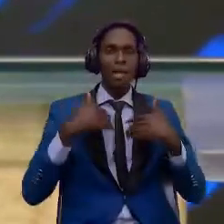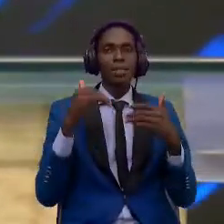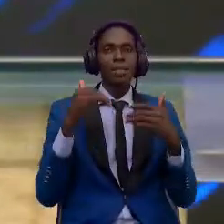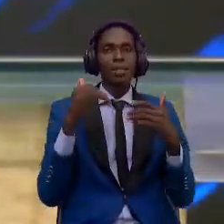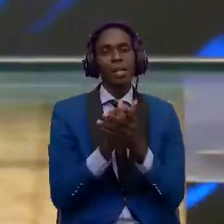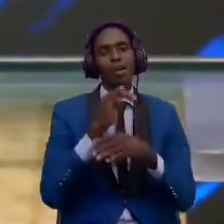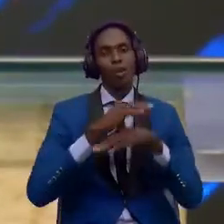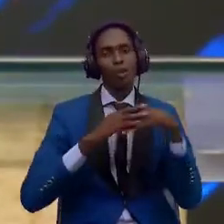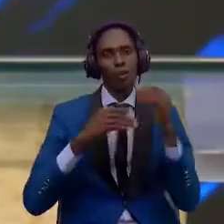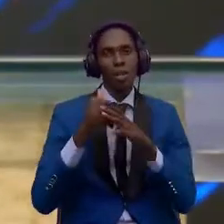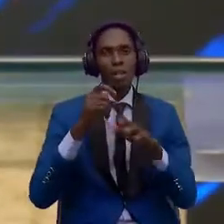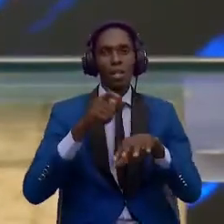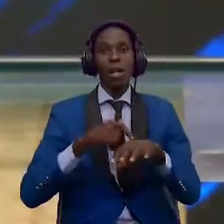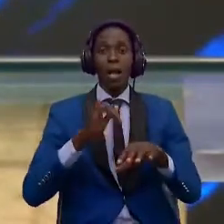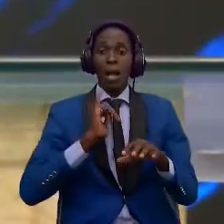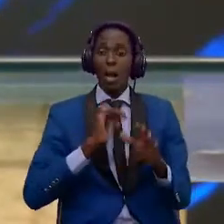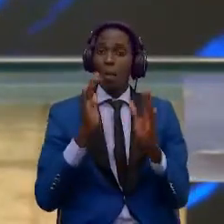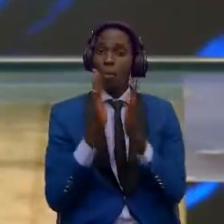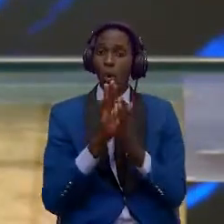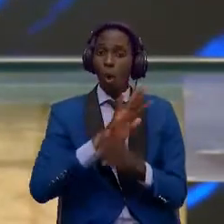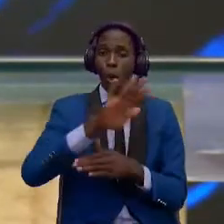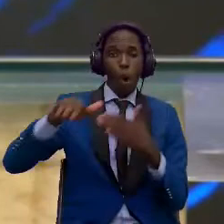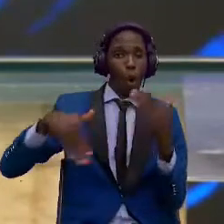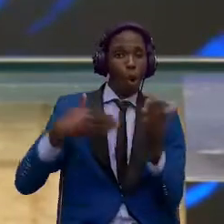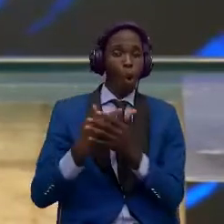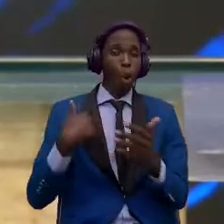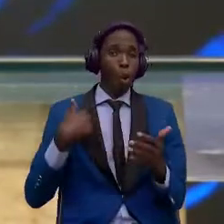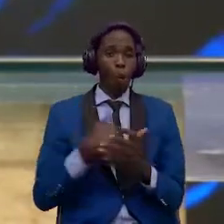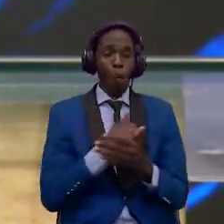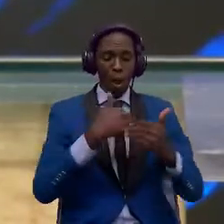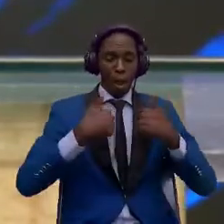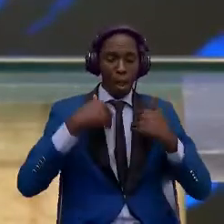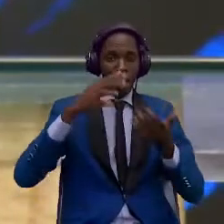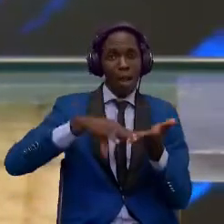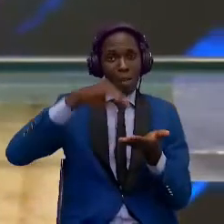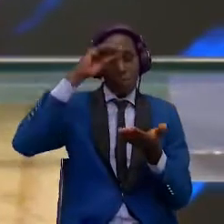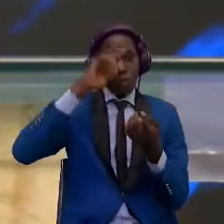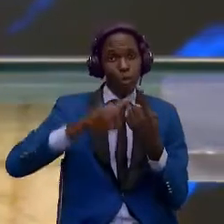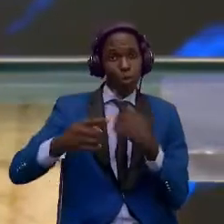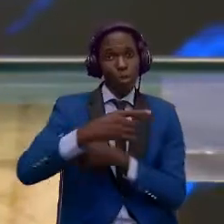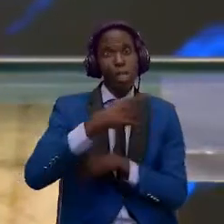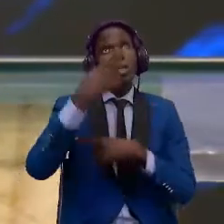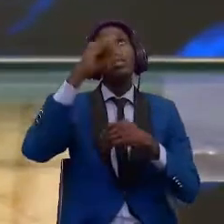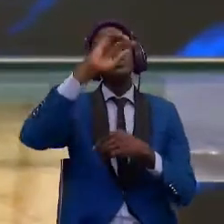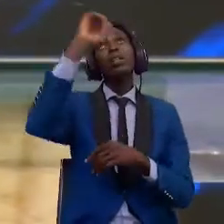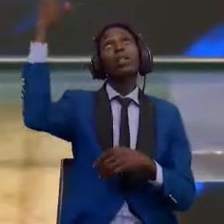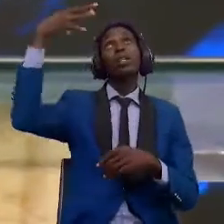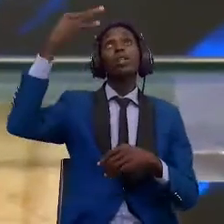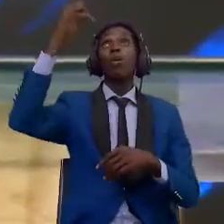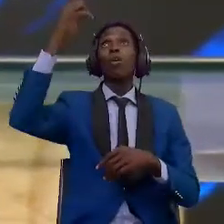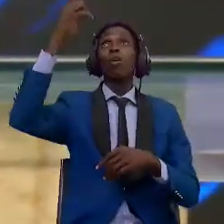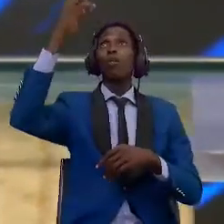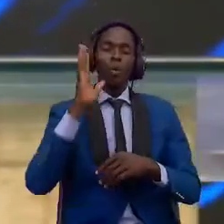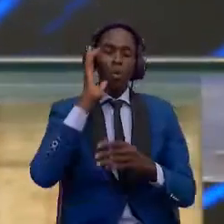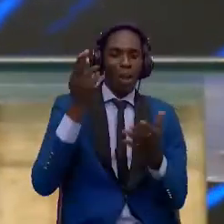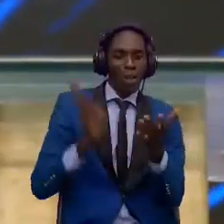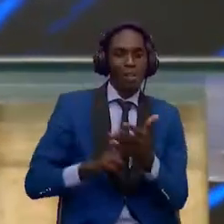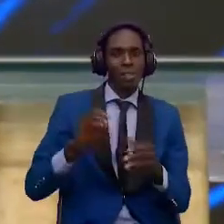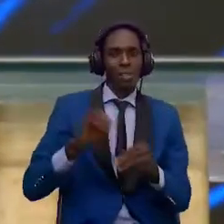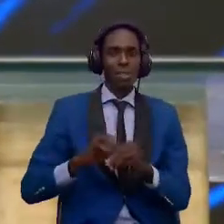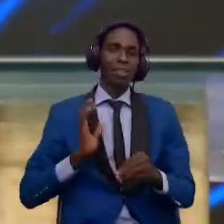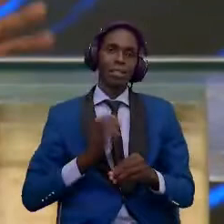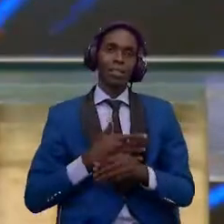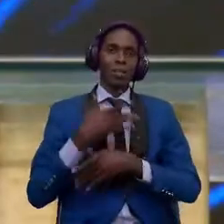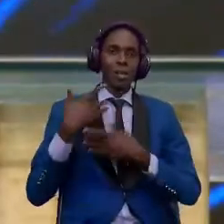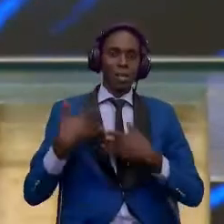And I pray that everything we've learned, the grace of God will write upon the tables of our heart.